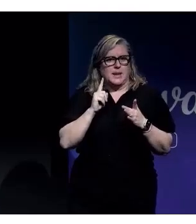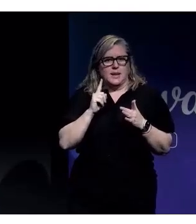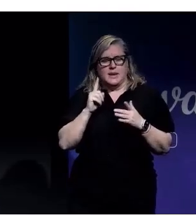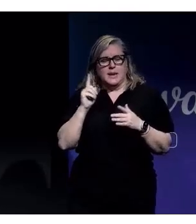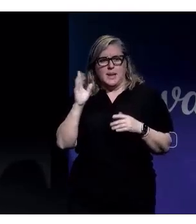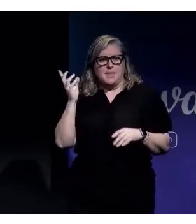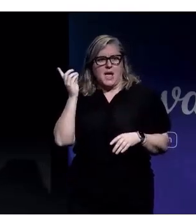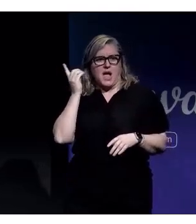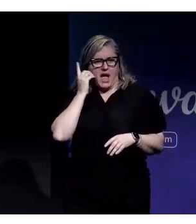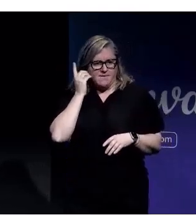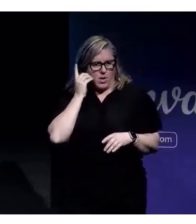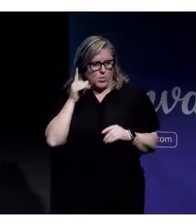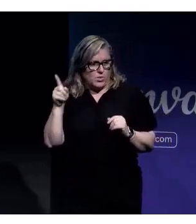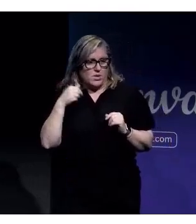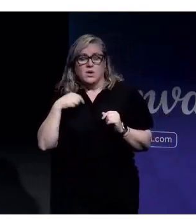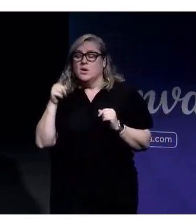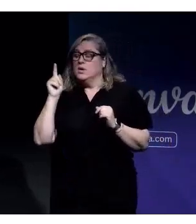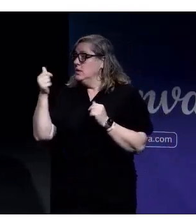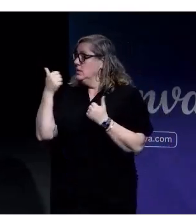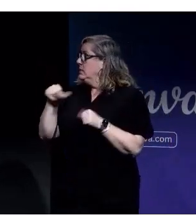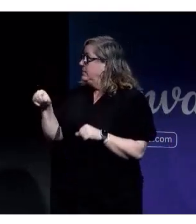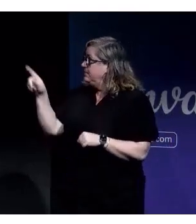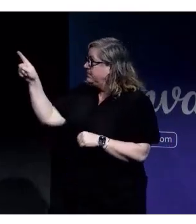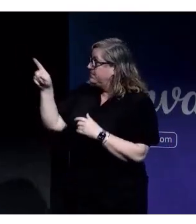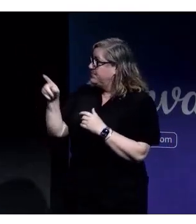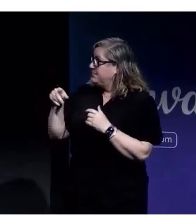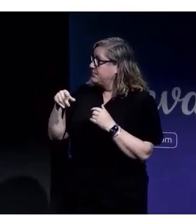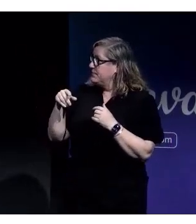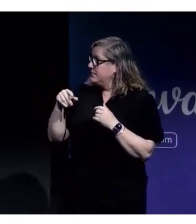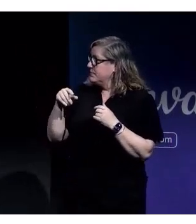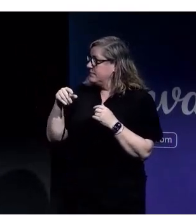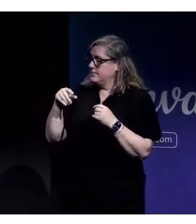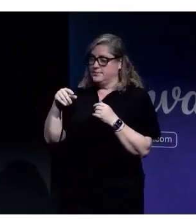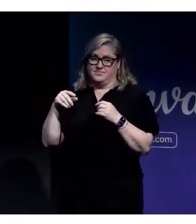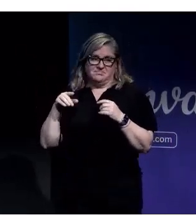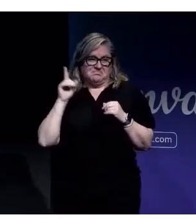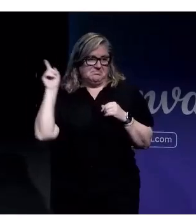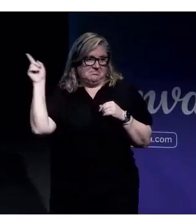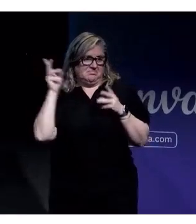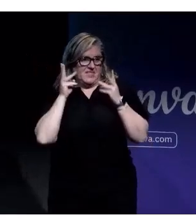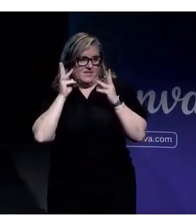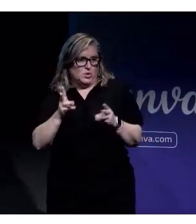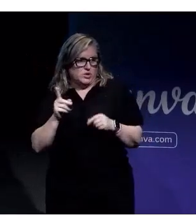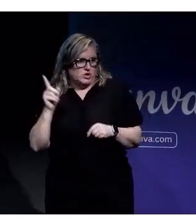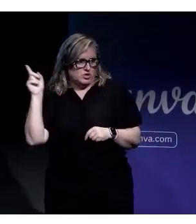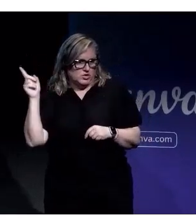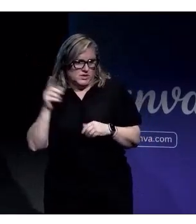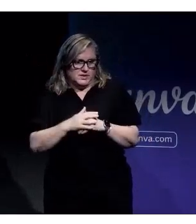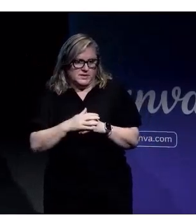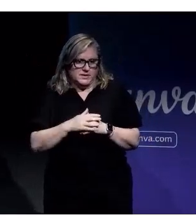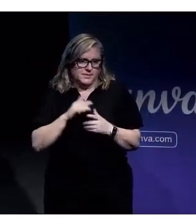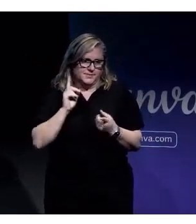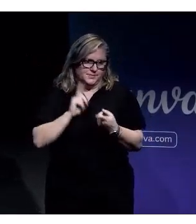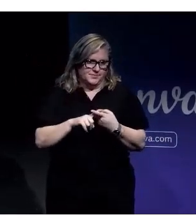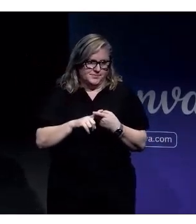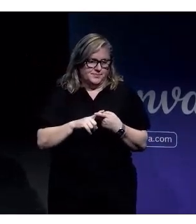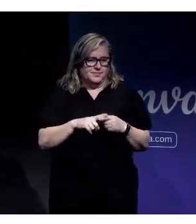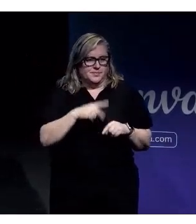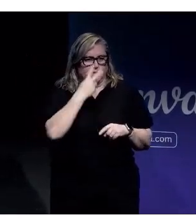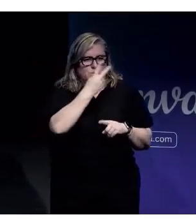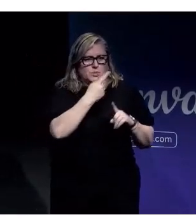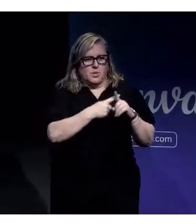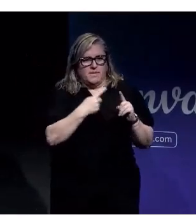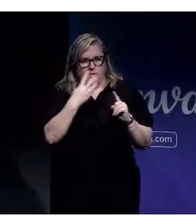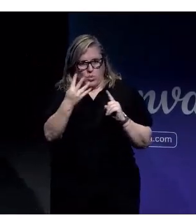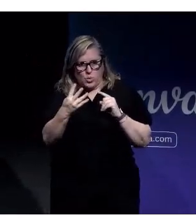seeing this version of the homepage and this version of the quick links. So we're maintaining this 2x4 layout with